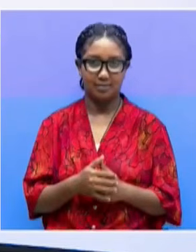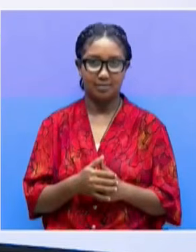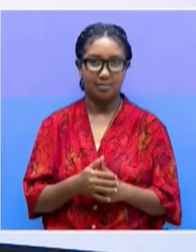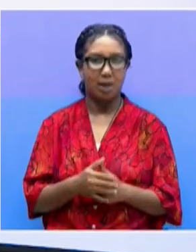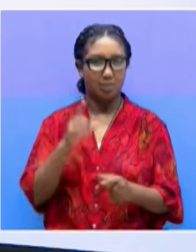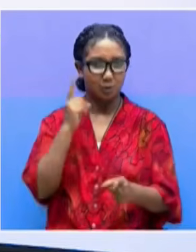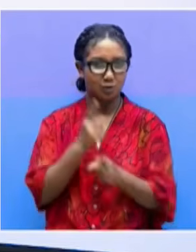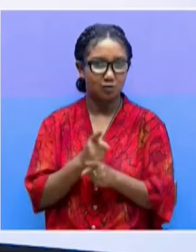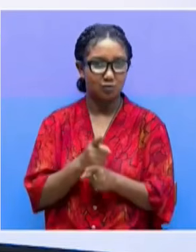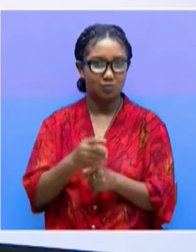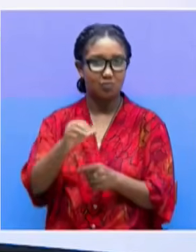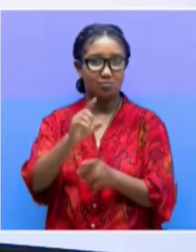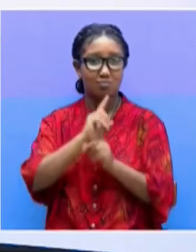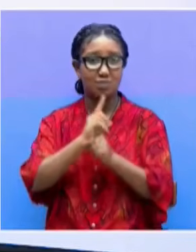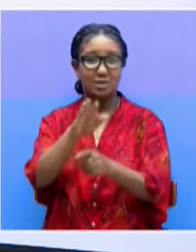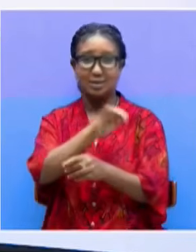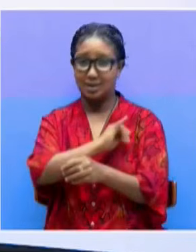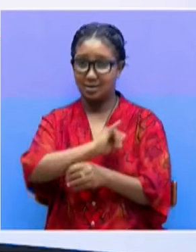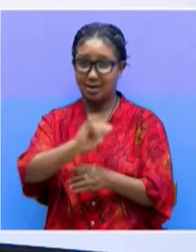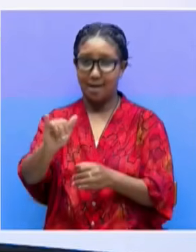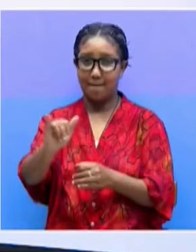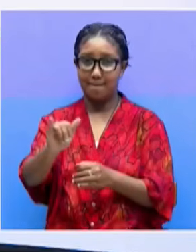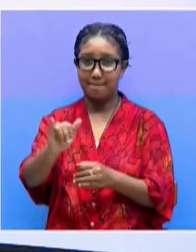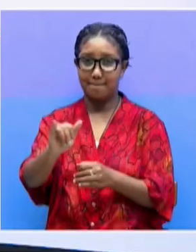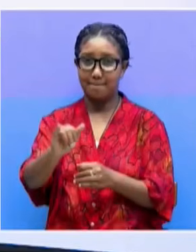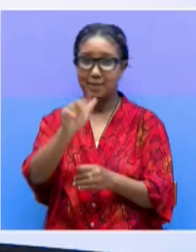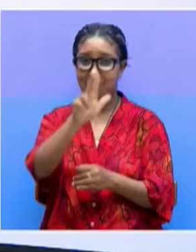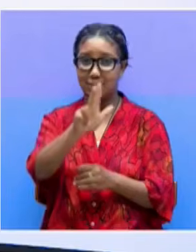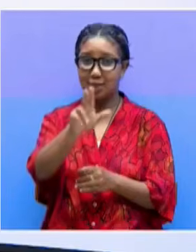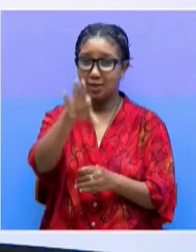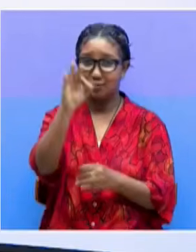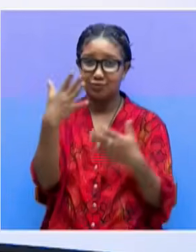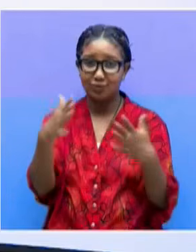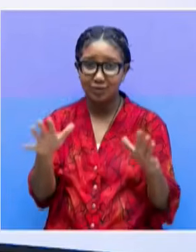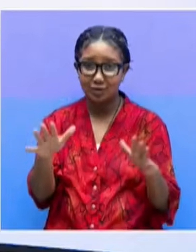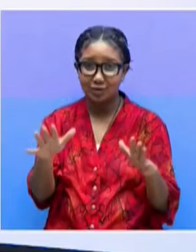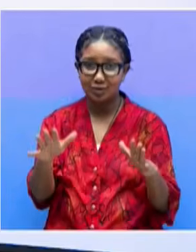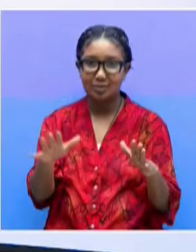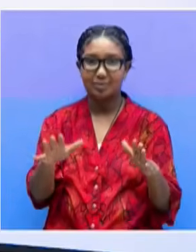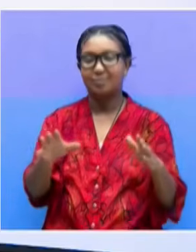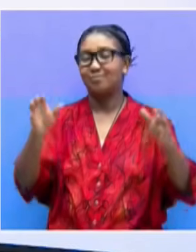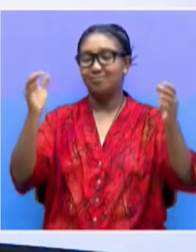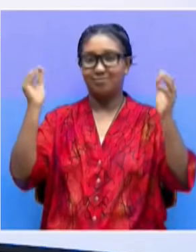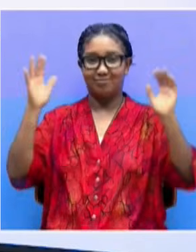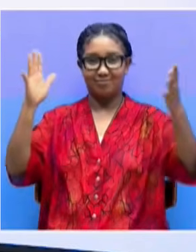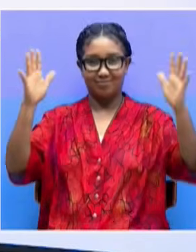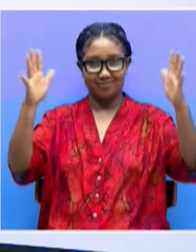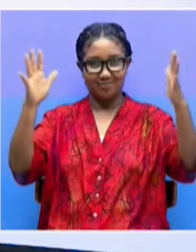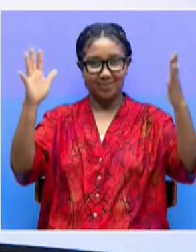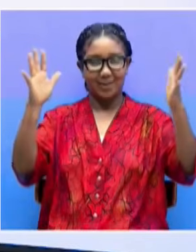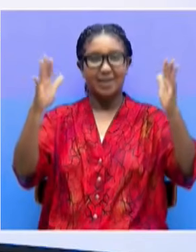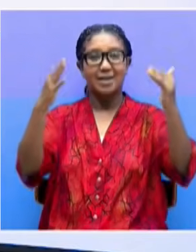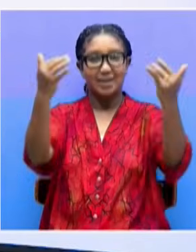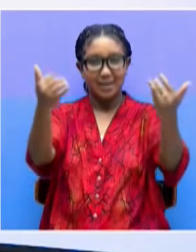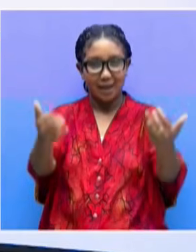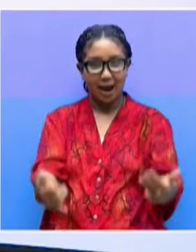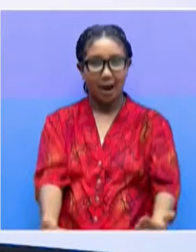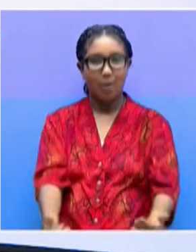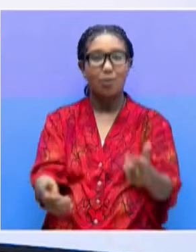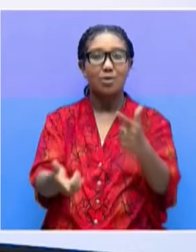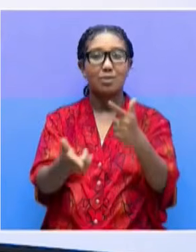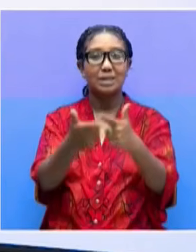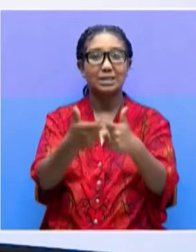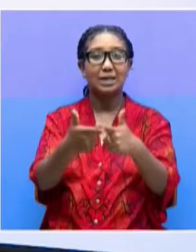am sure you have done it 3 out of 3, most of you, yeah? Very good. Okay. Now, my